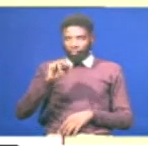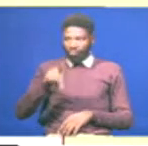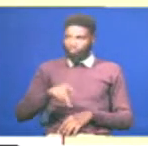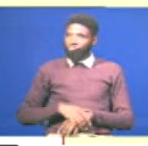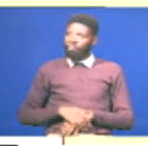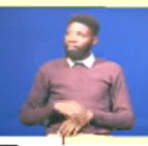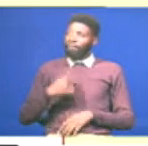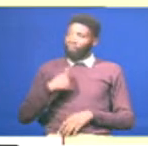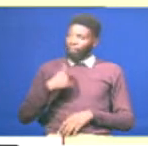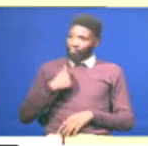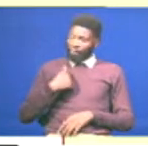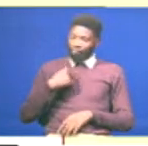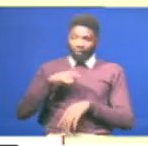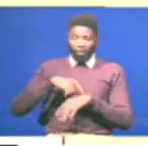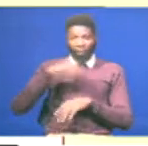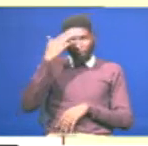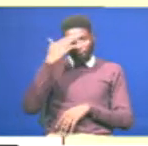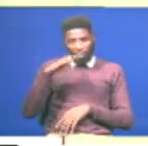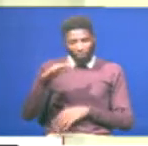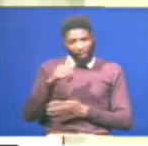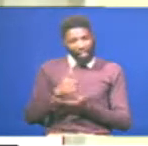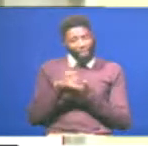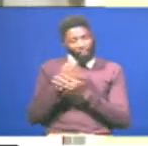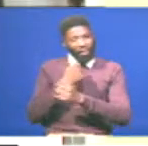contribution while in Parliament was the